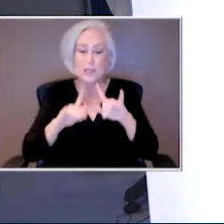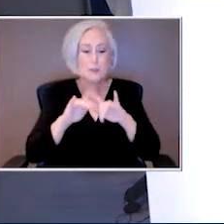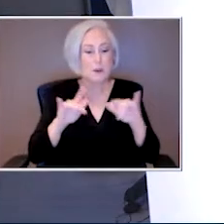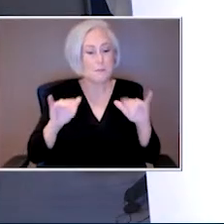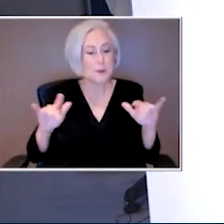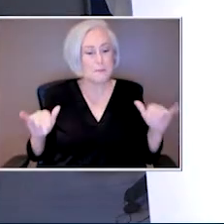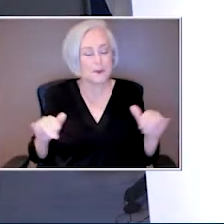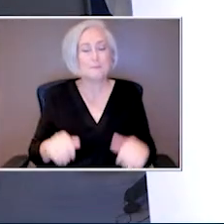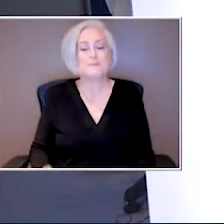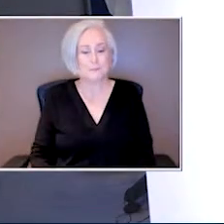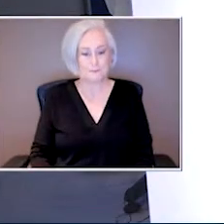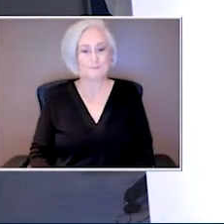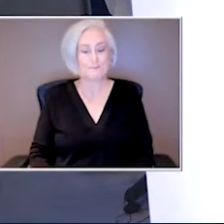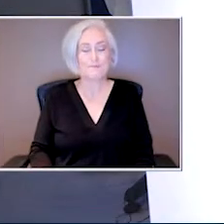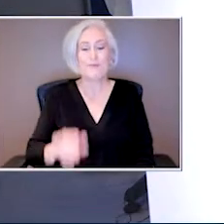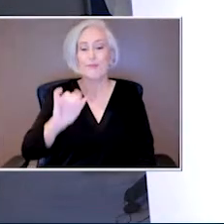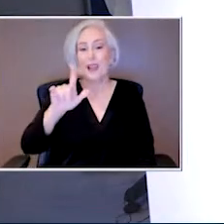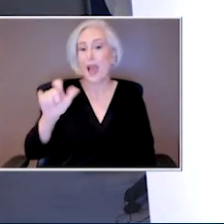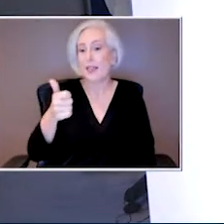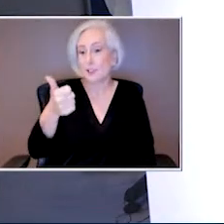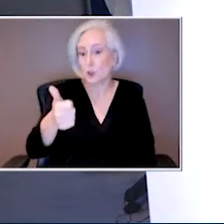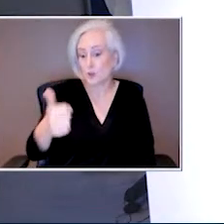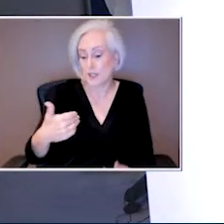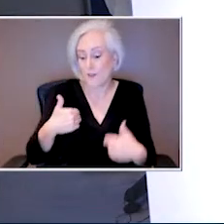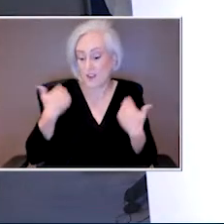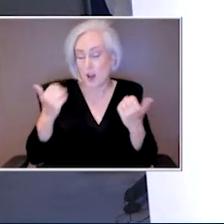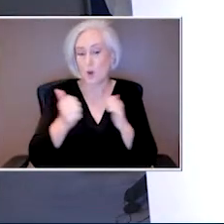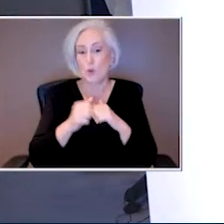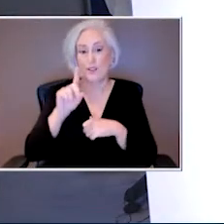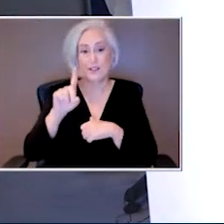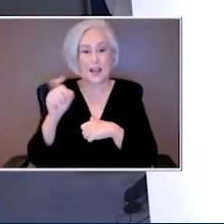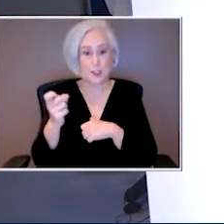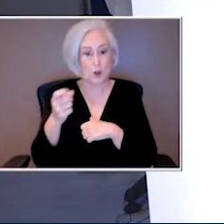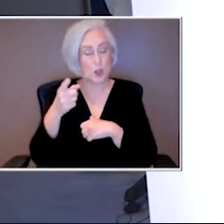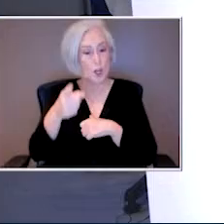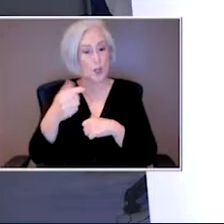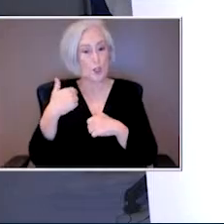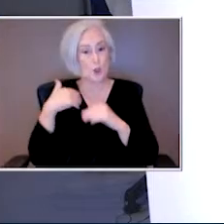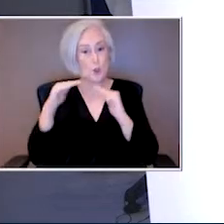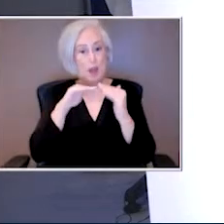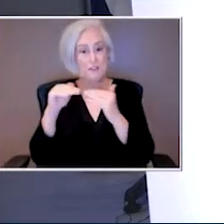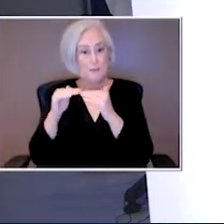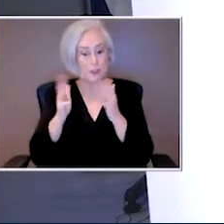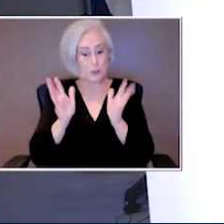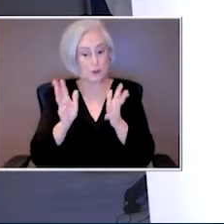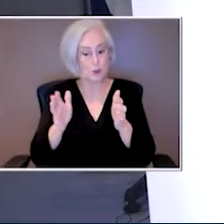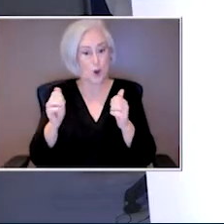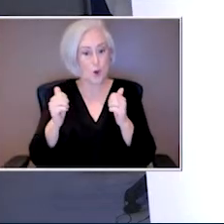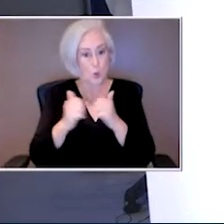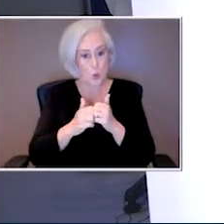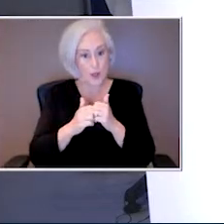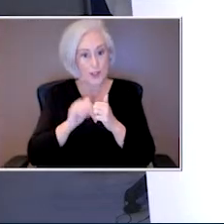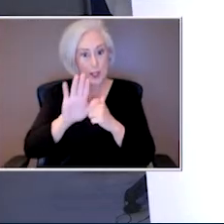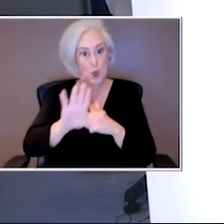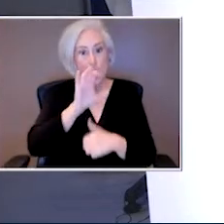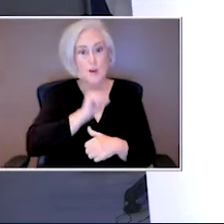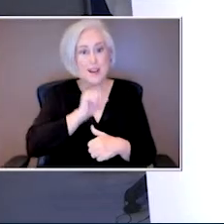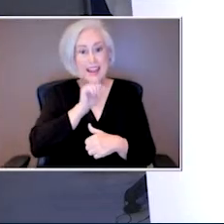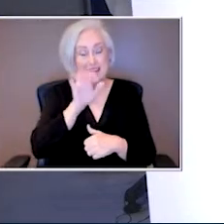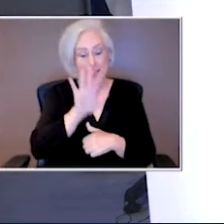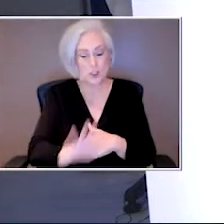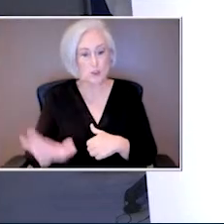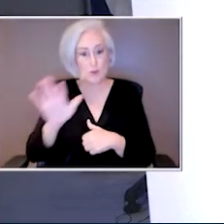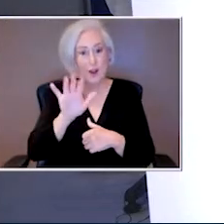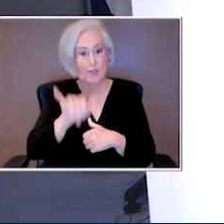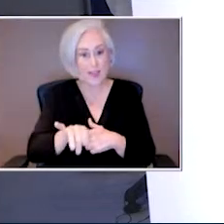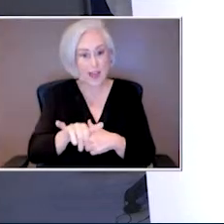very young when you were diagnosed. Did you have peers that you could speak with also in your age range about that?